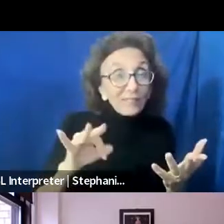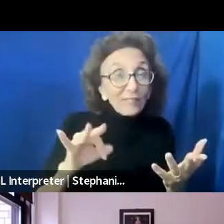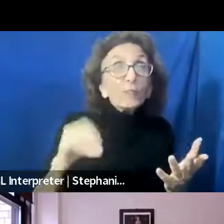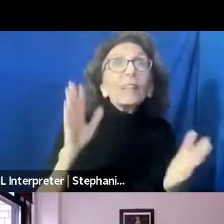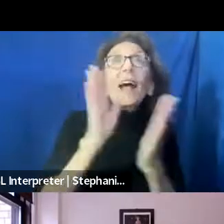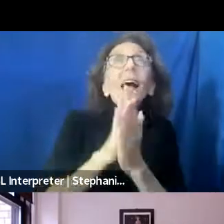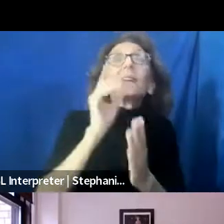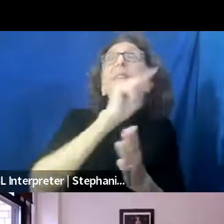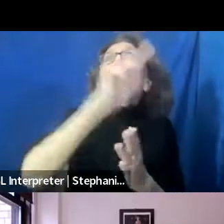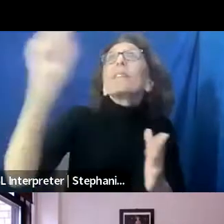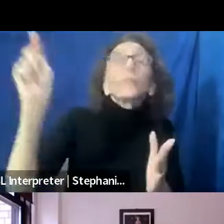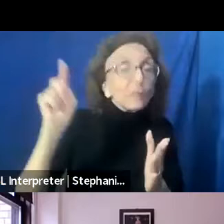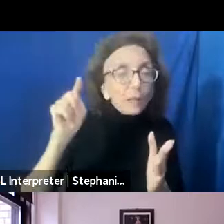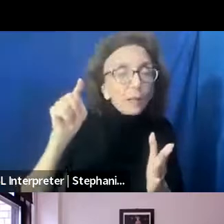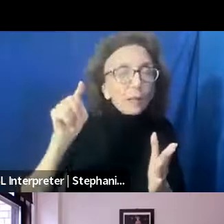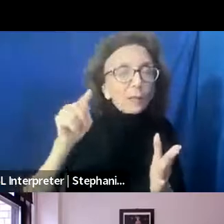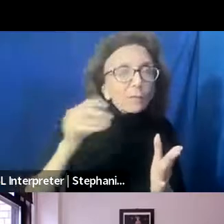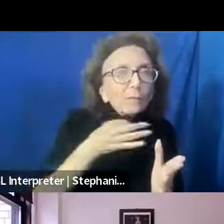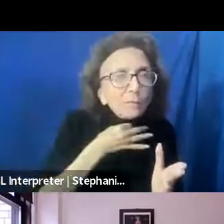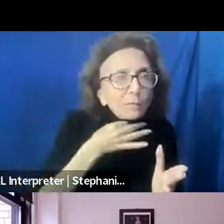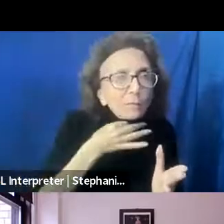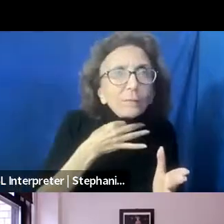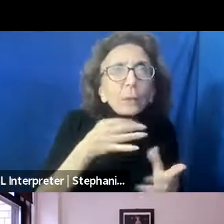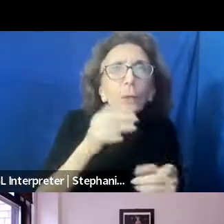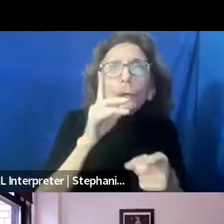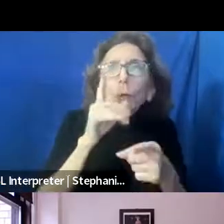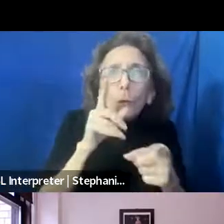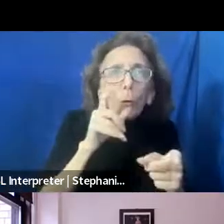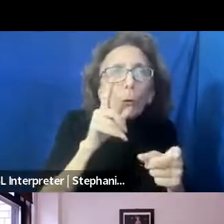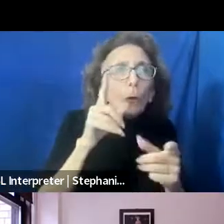that outside support was or who you